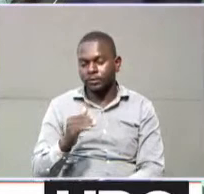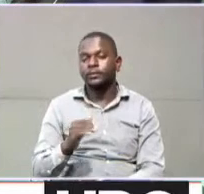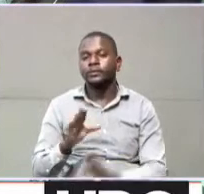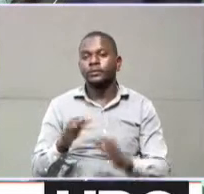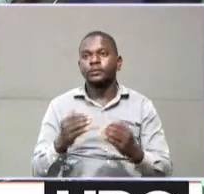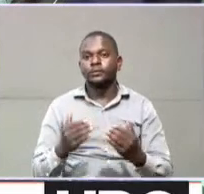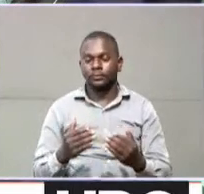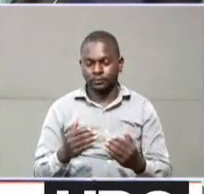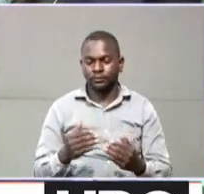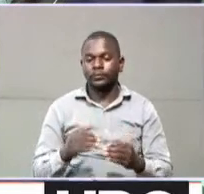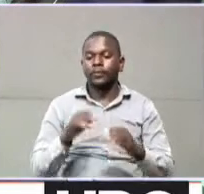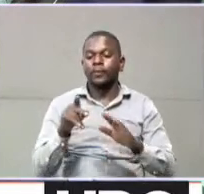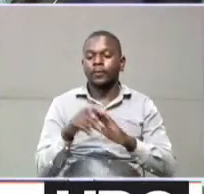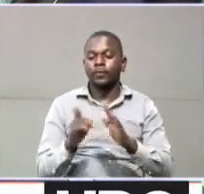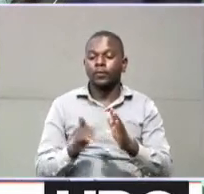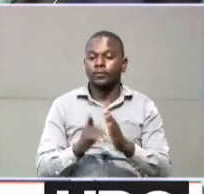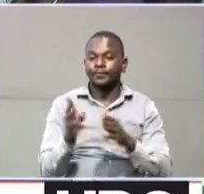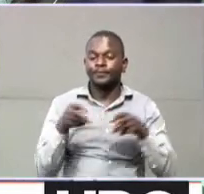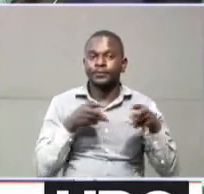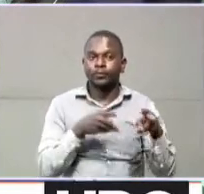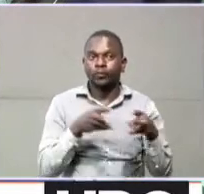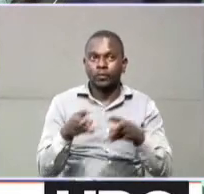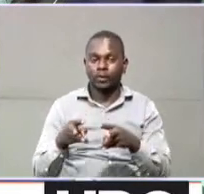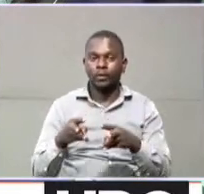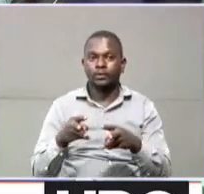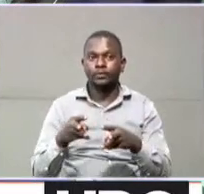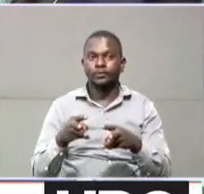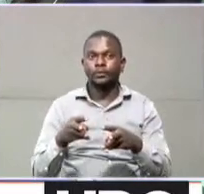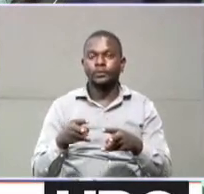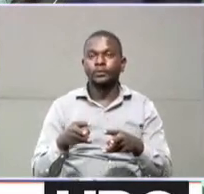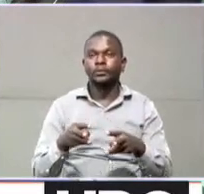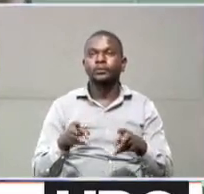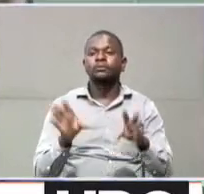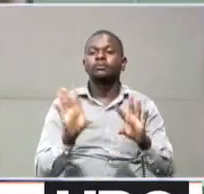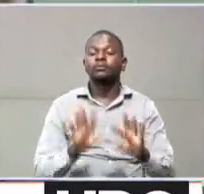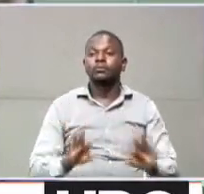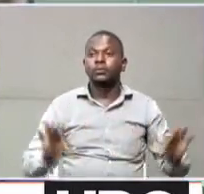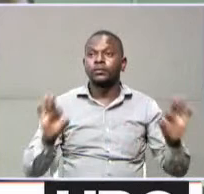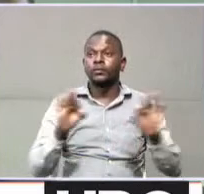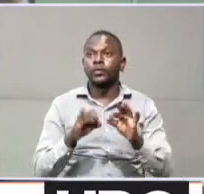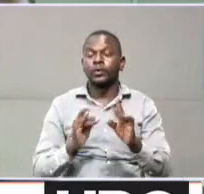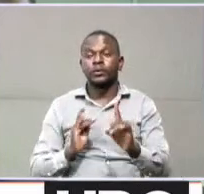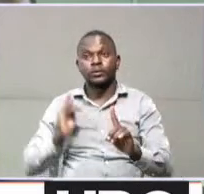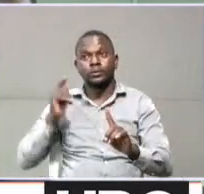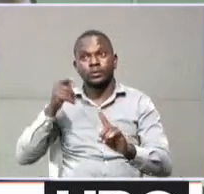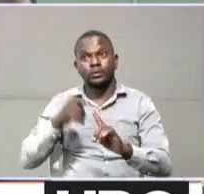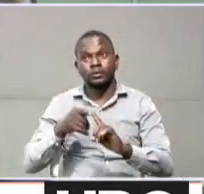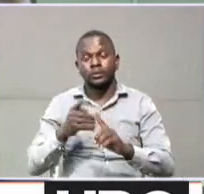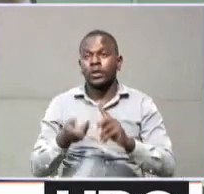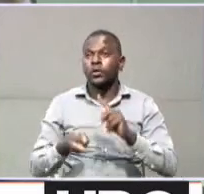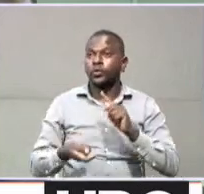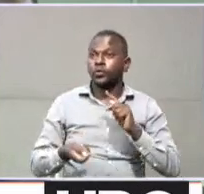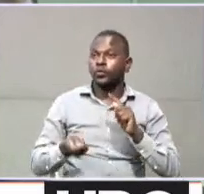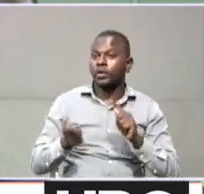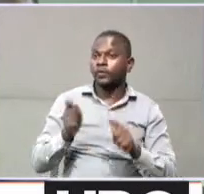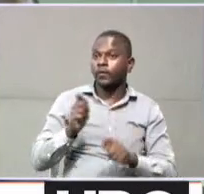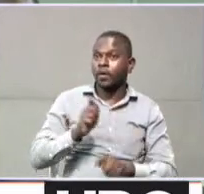speaker the polish development model the core objective was to transform